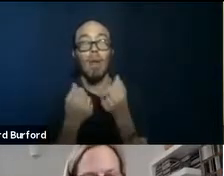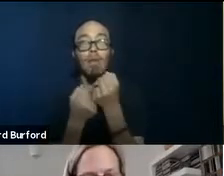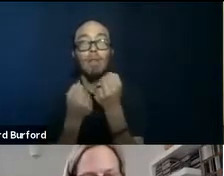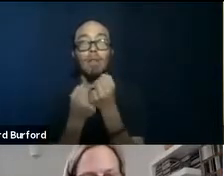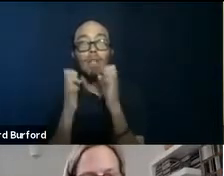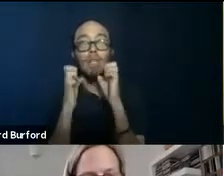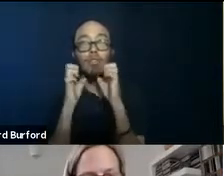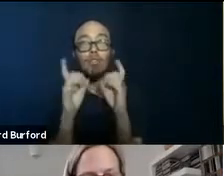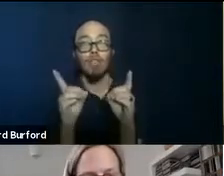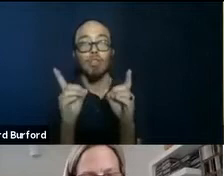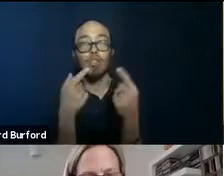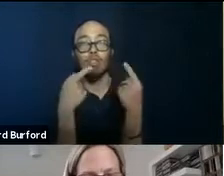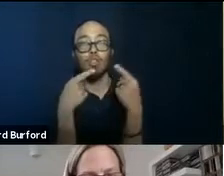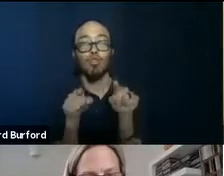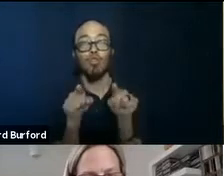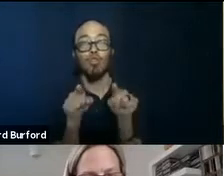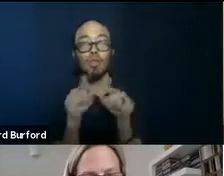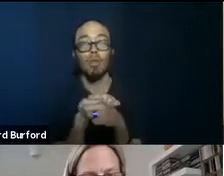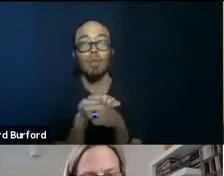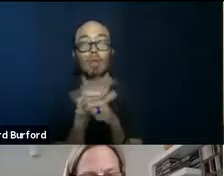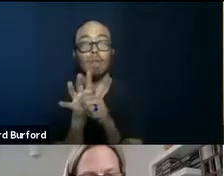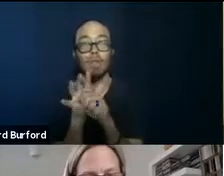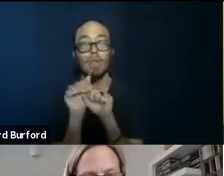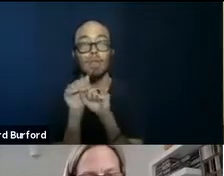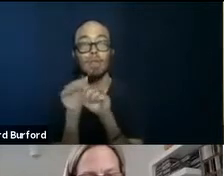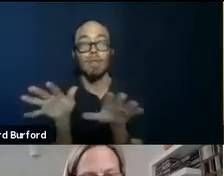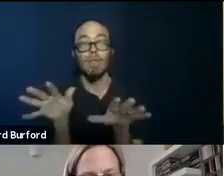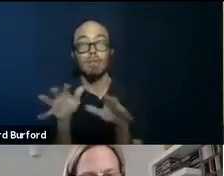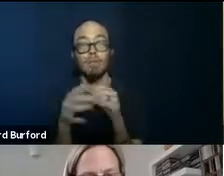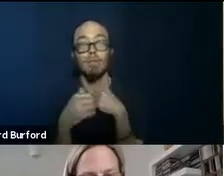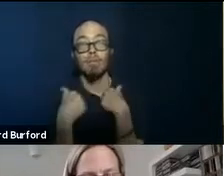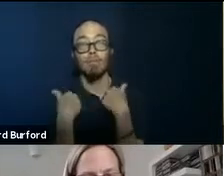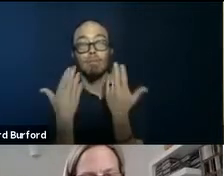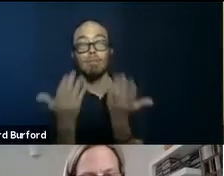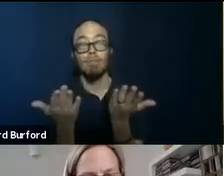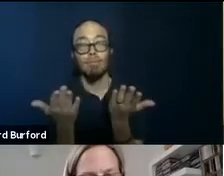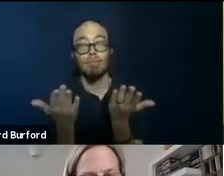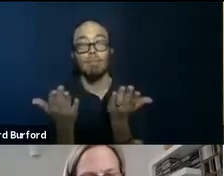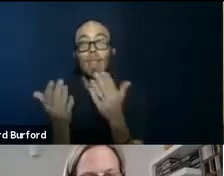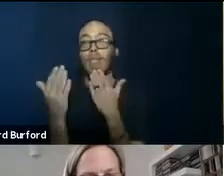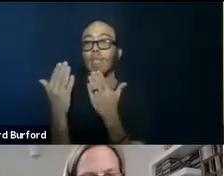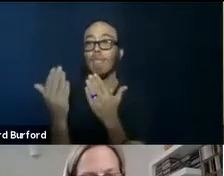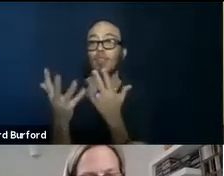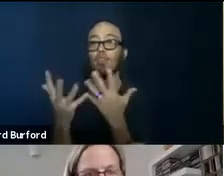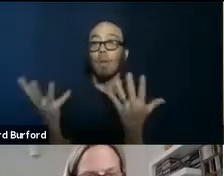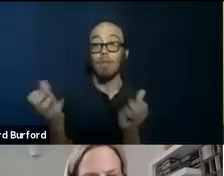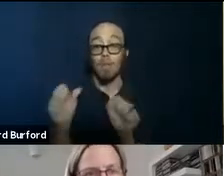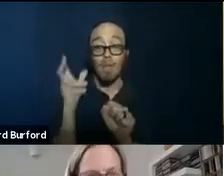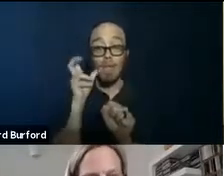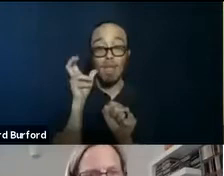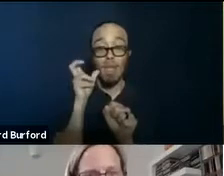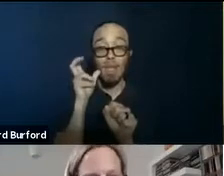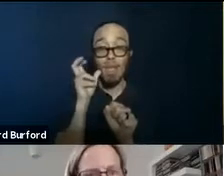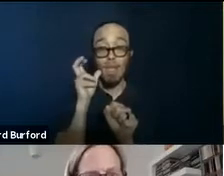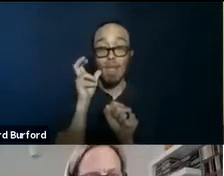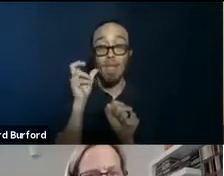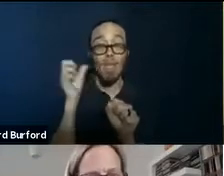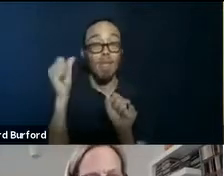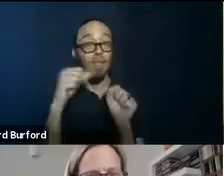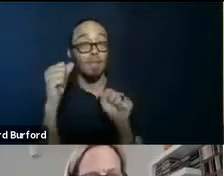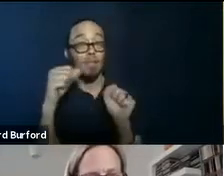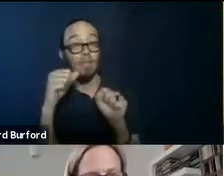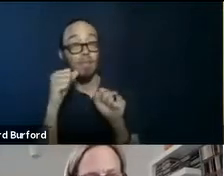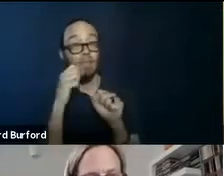education during the COVID-19. So please, Kim. Thank you so much. Can everyone hear me? Yes.